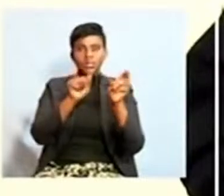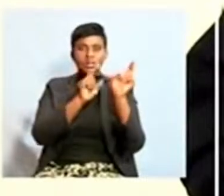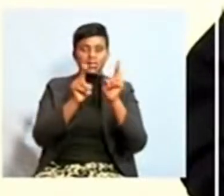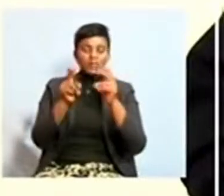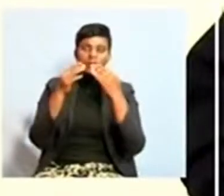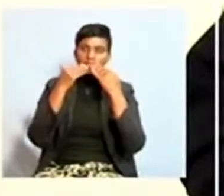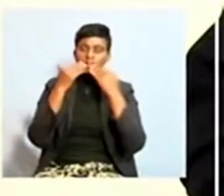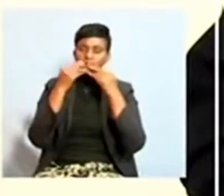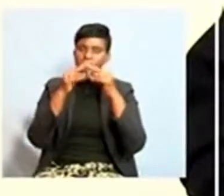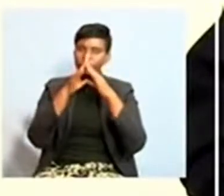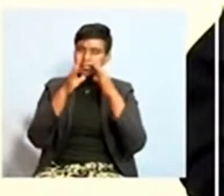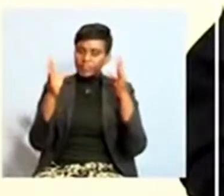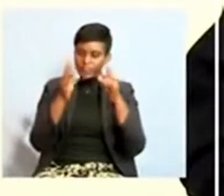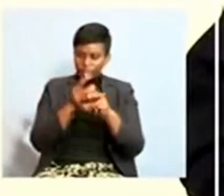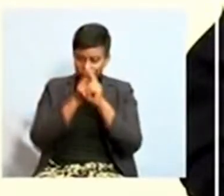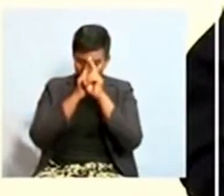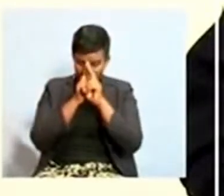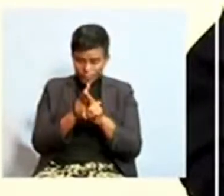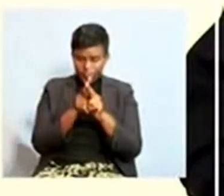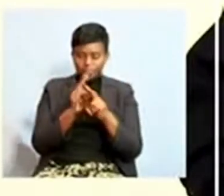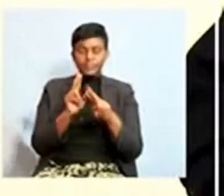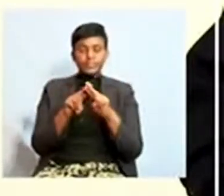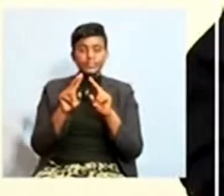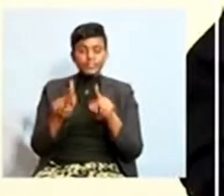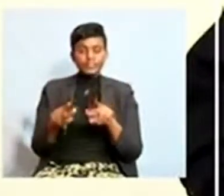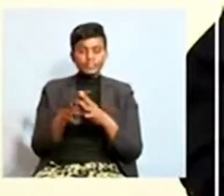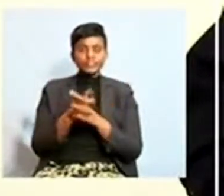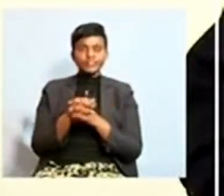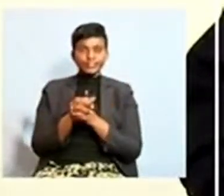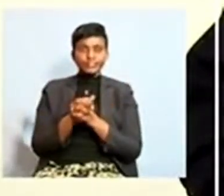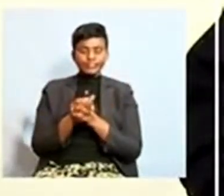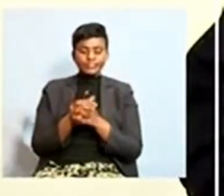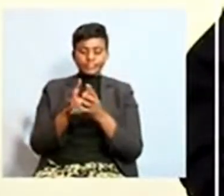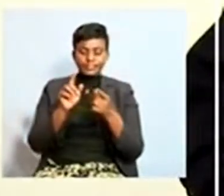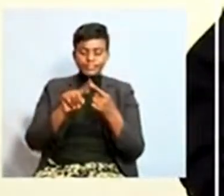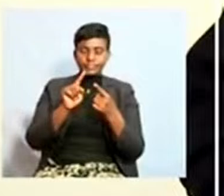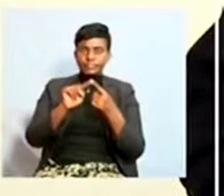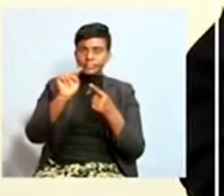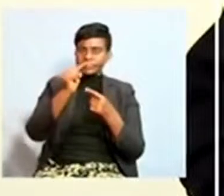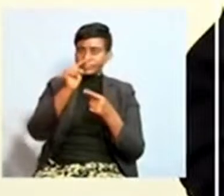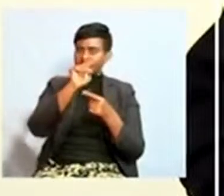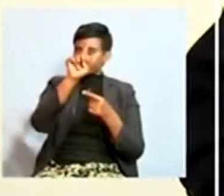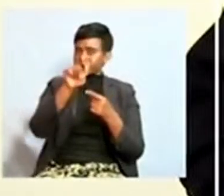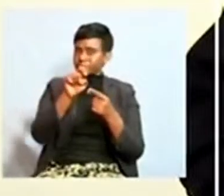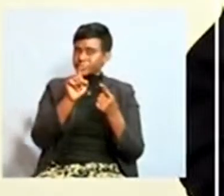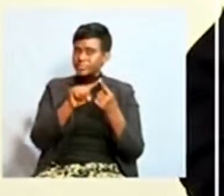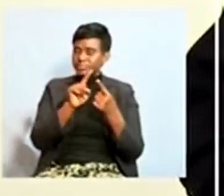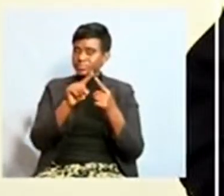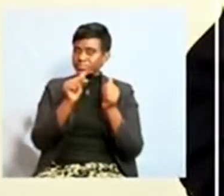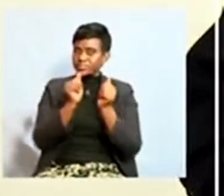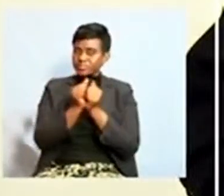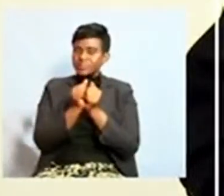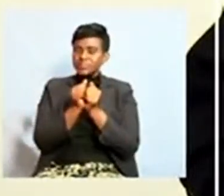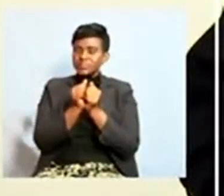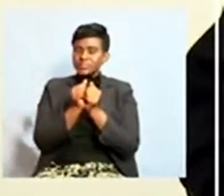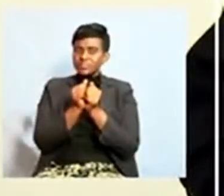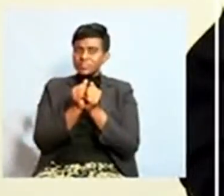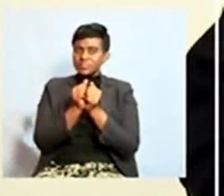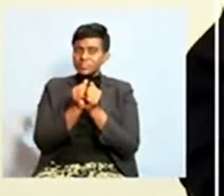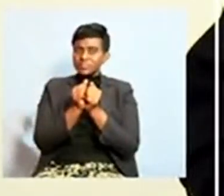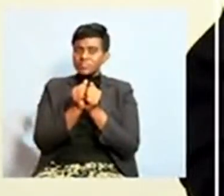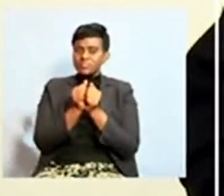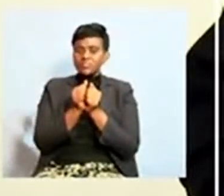Thank you very much, Honorable Chairperson. The first question was with regards